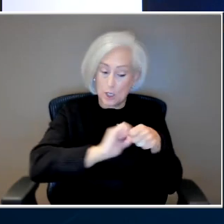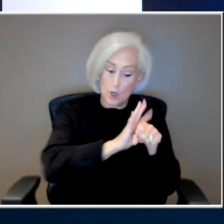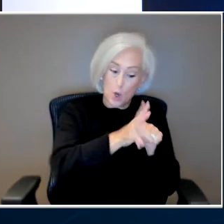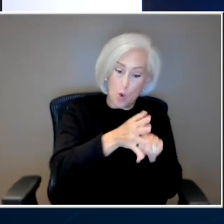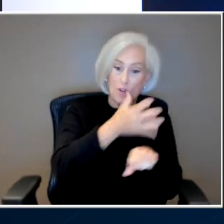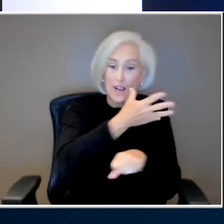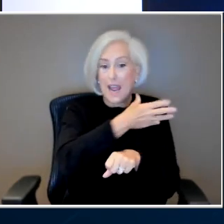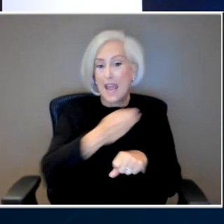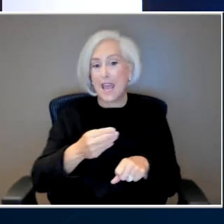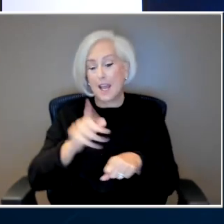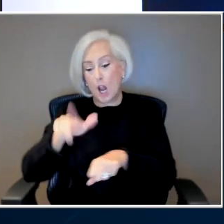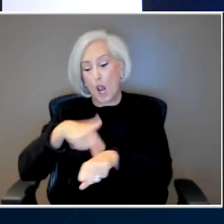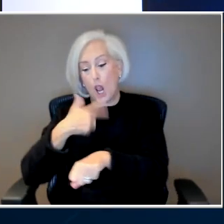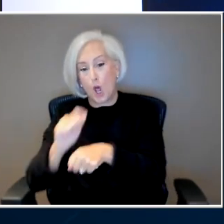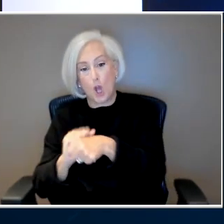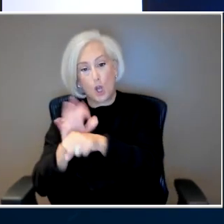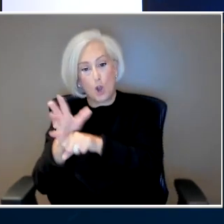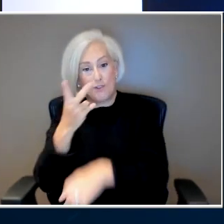long COVID?